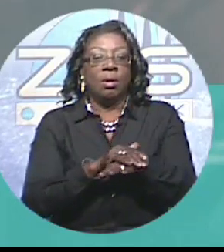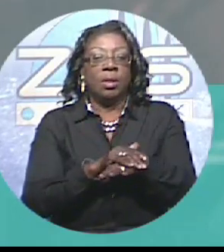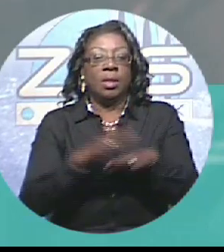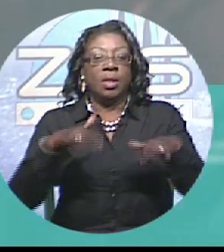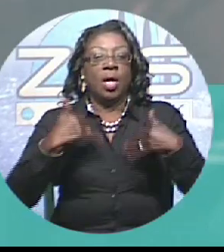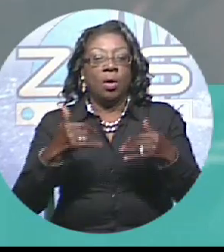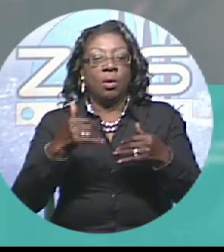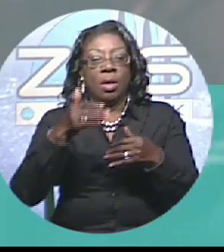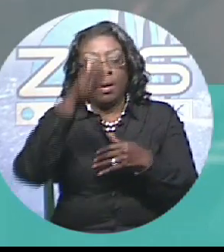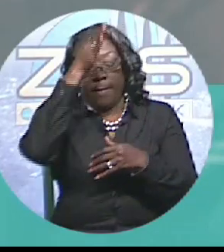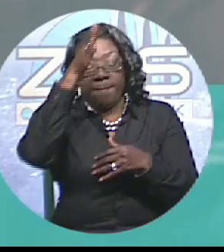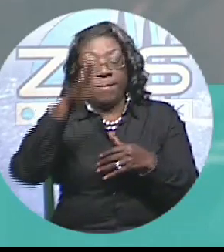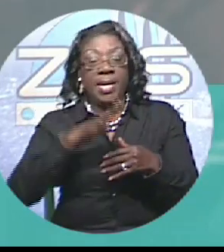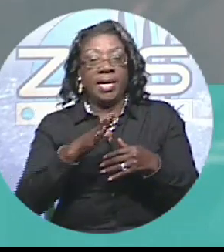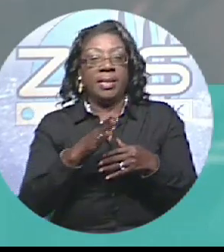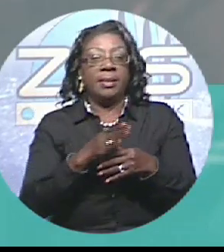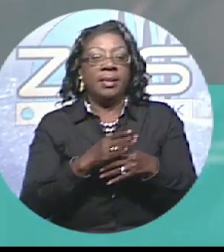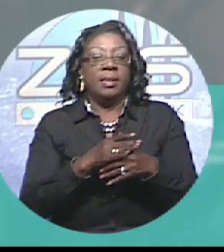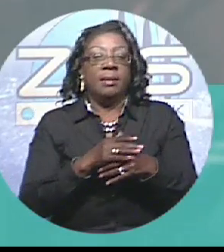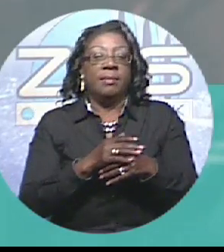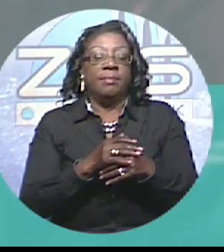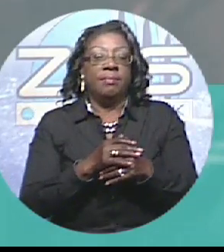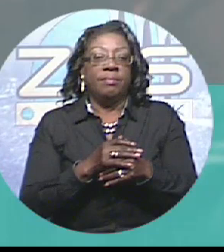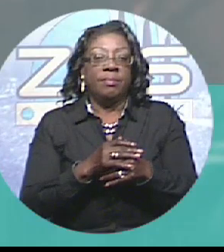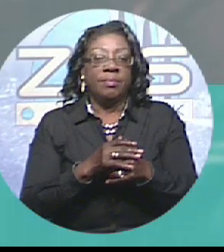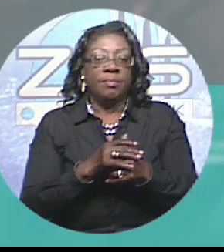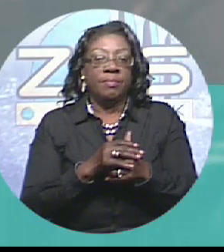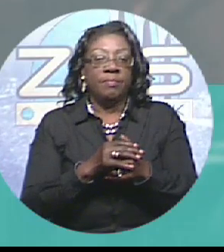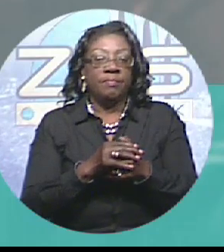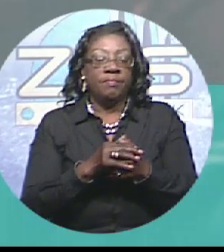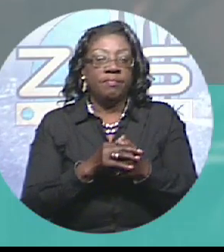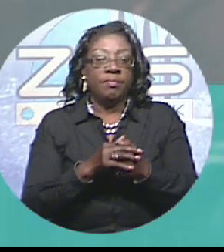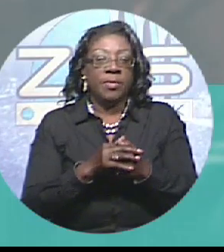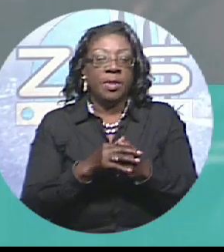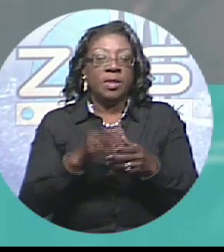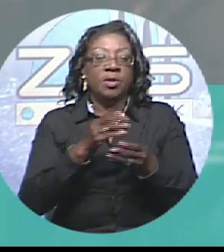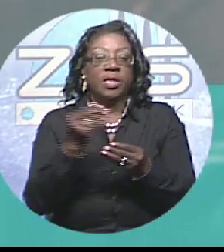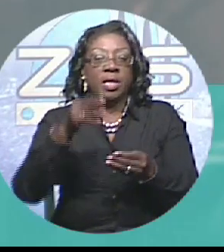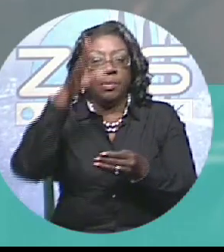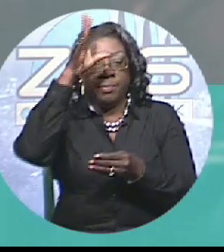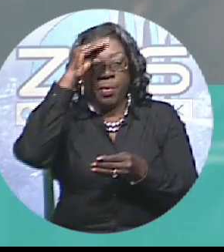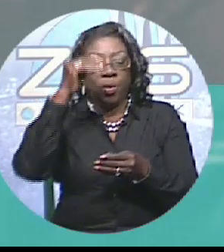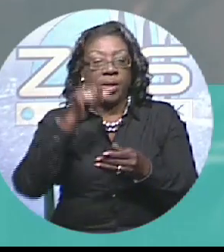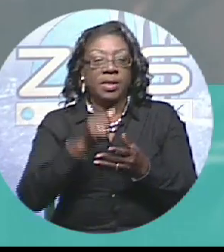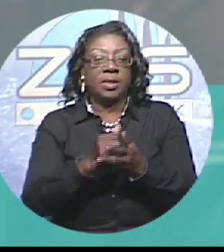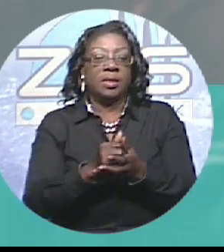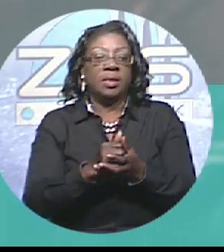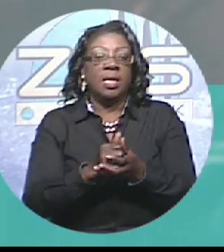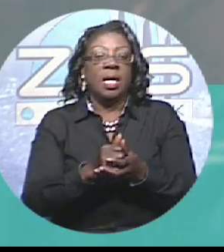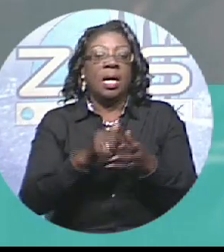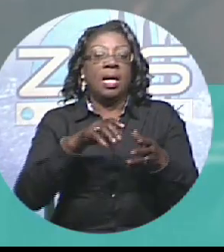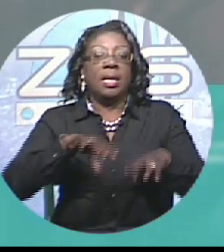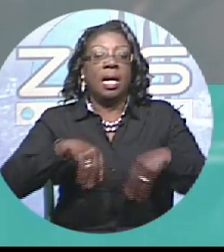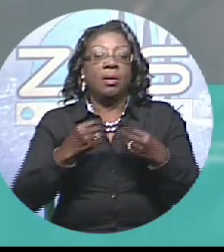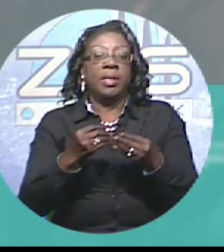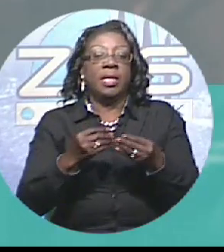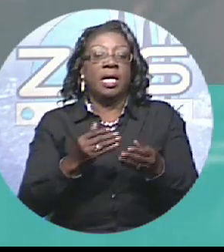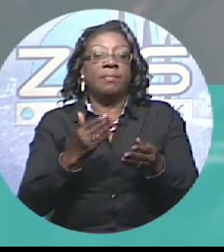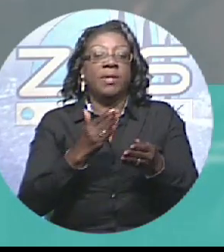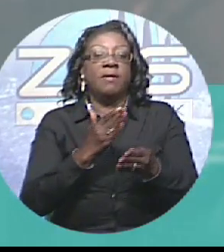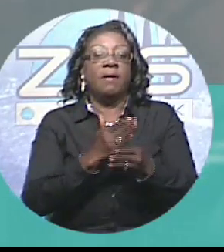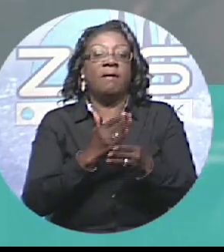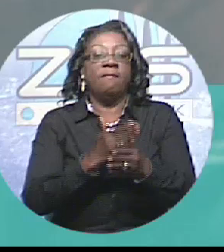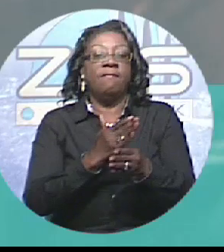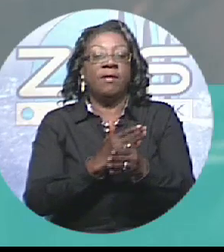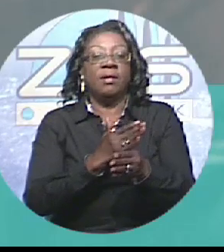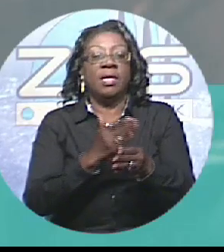the special work which the Ministry of Education is doing at the moment to deal with boys at risk and how they can be further integrated